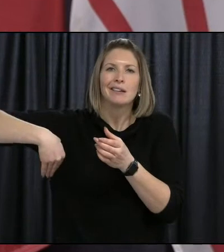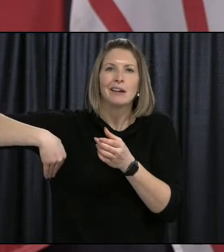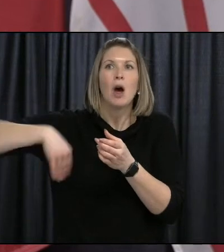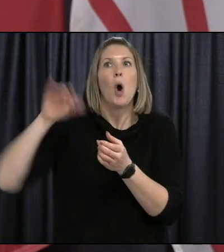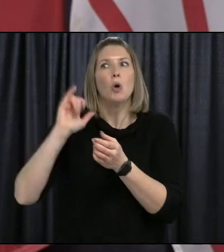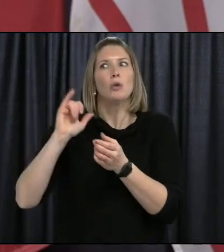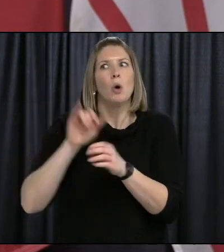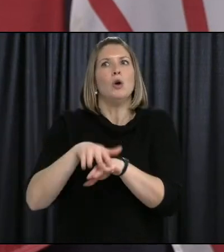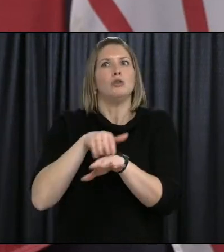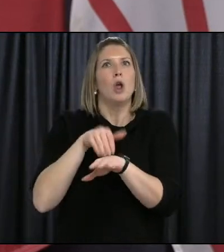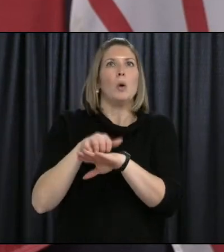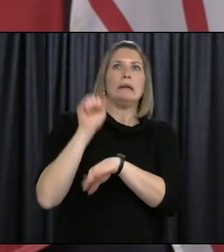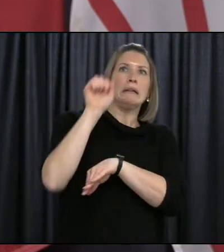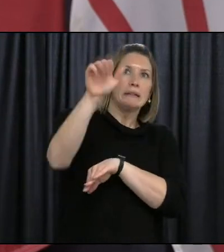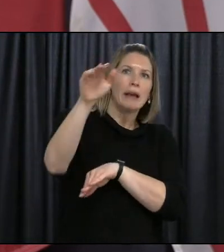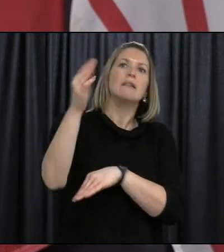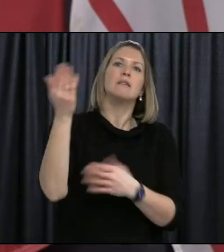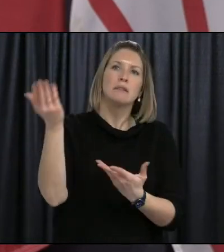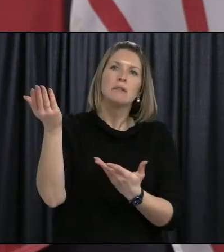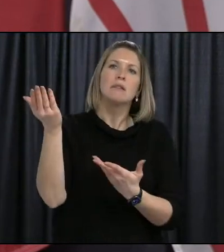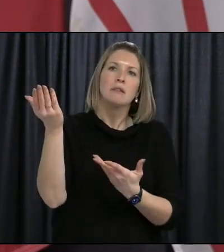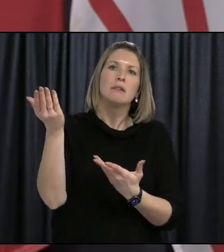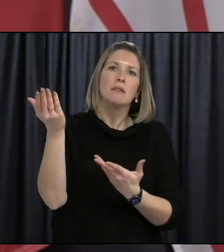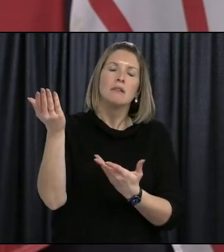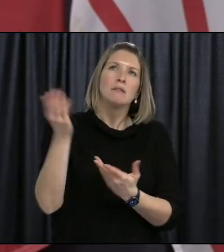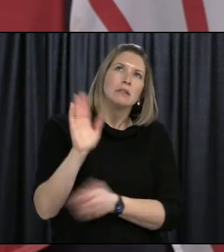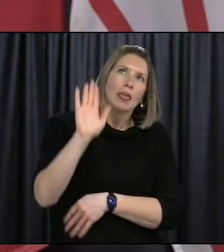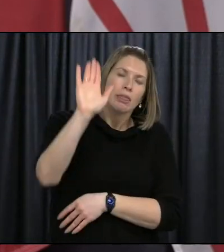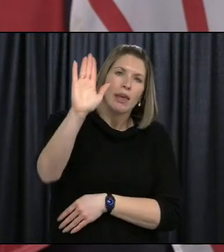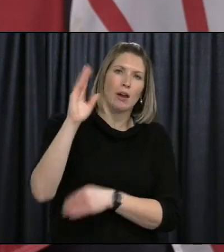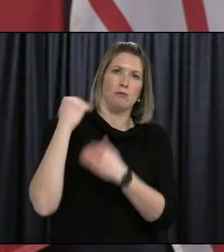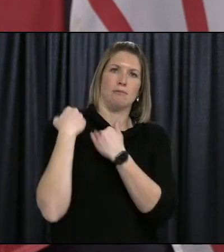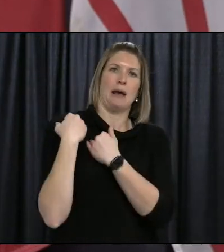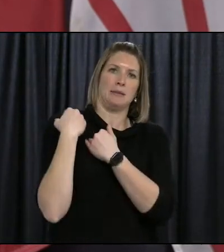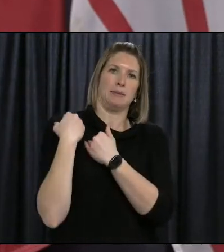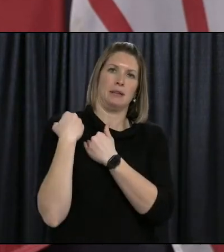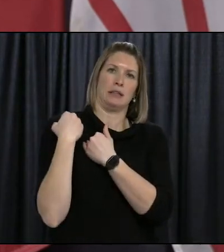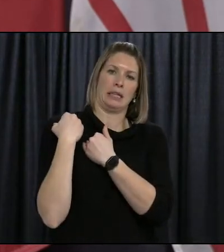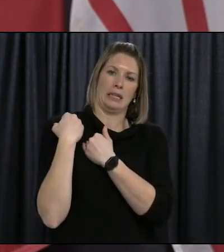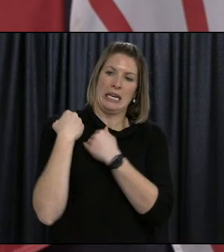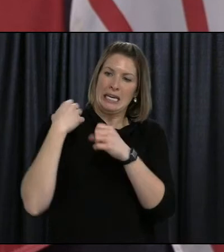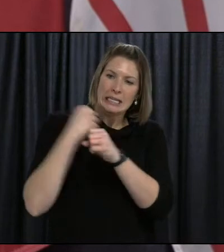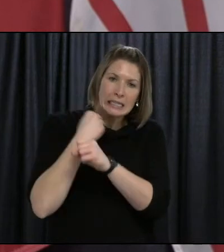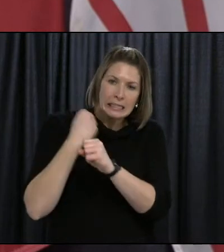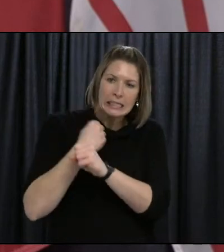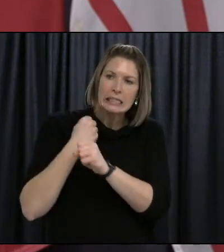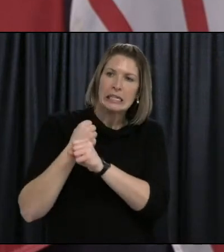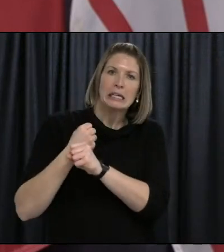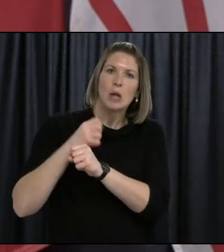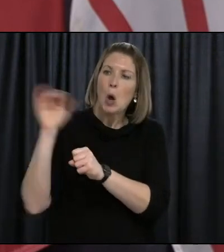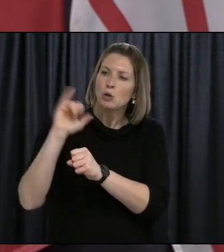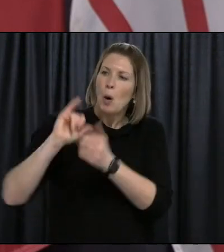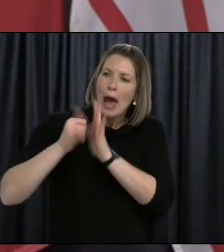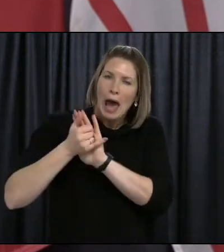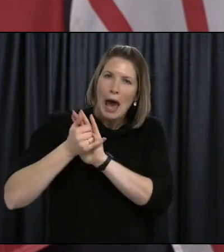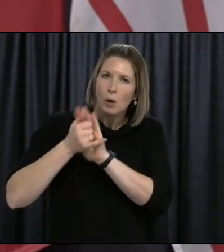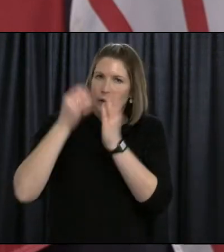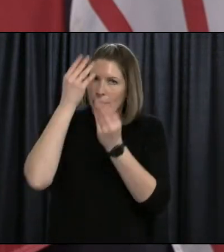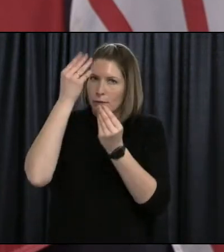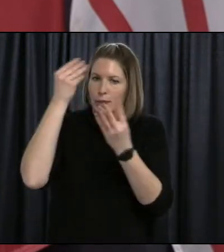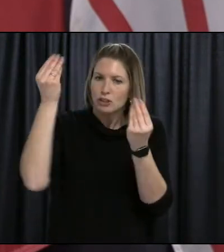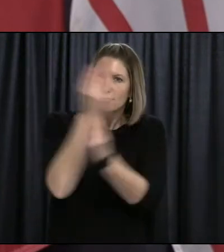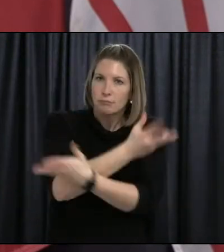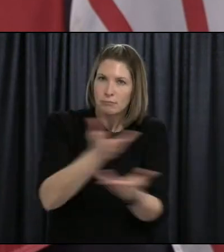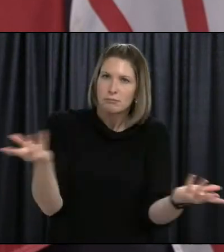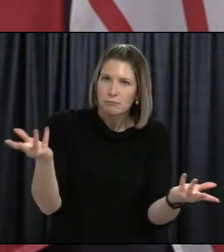it's also reflective of the fact that it's their responsibility to fully distribute this, and we're there